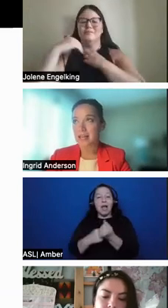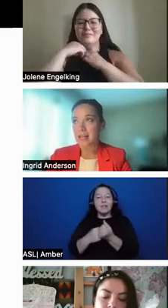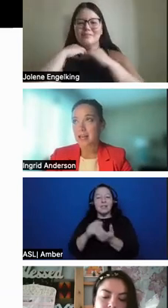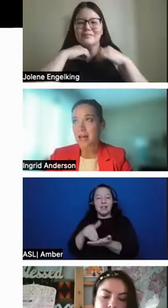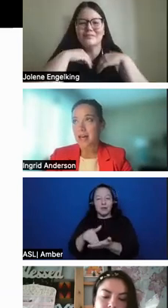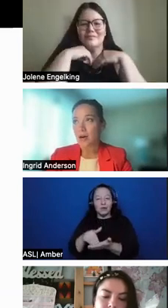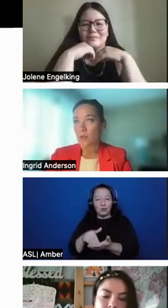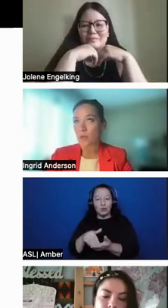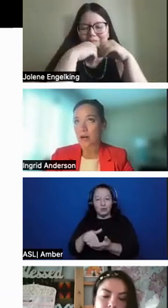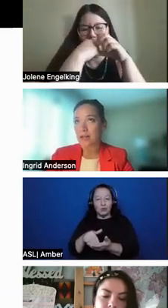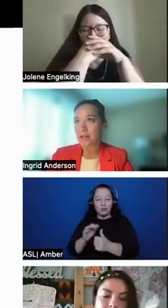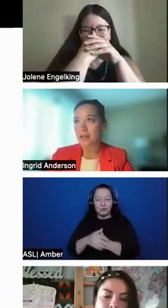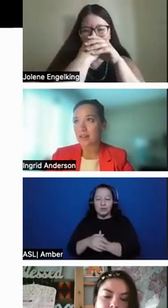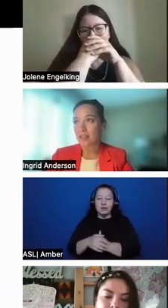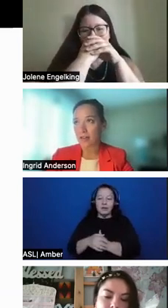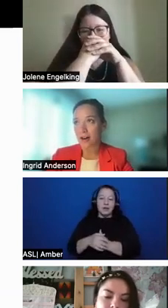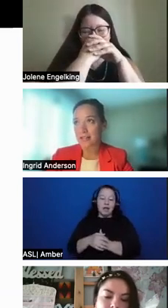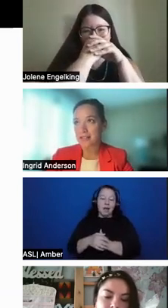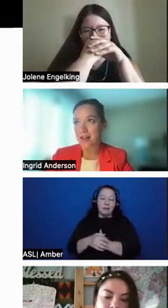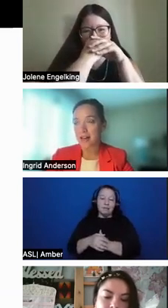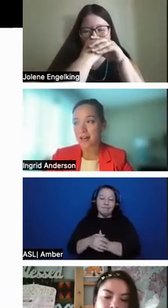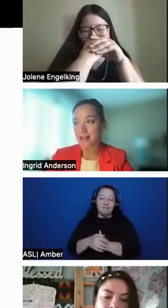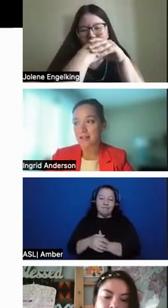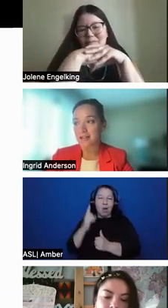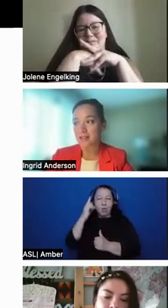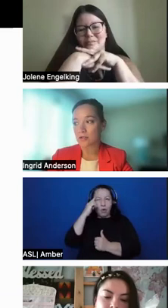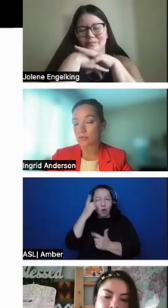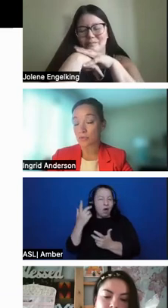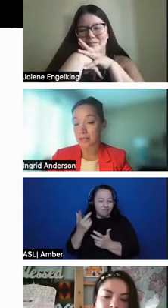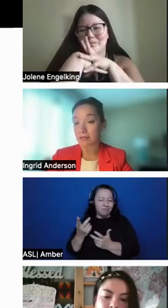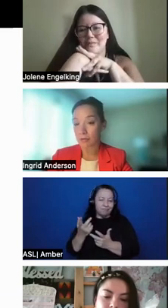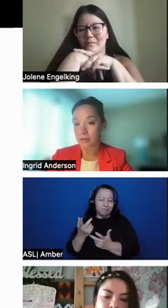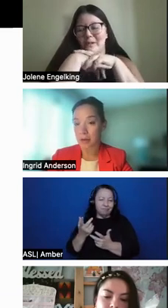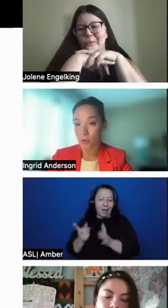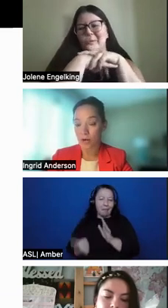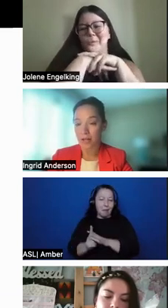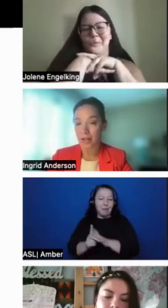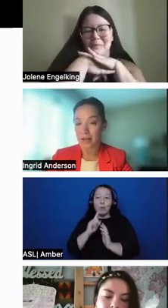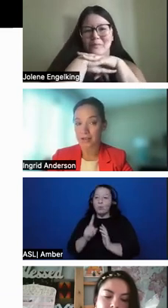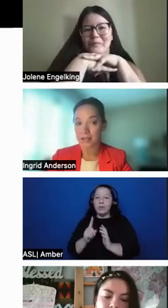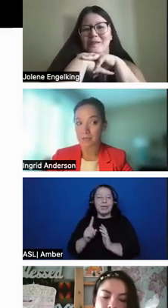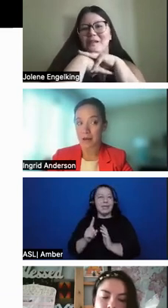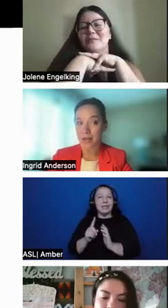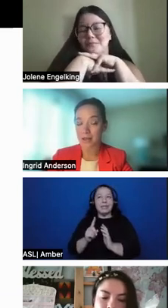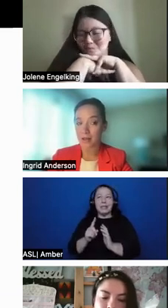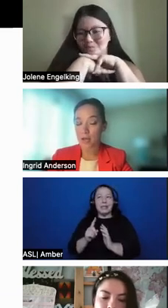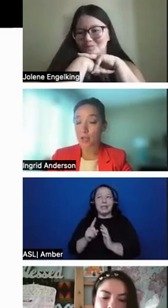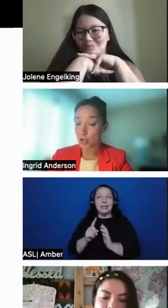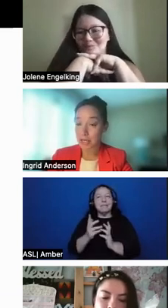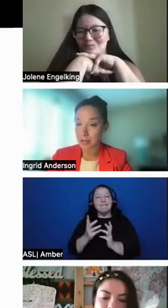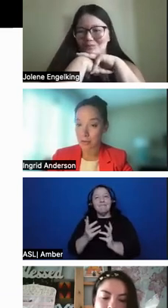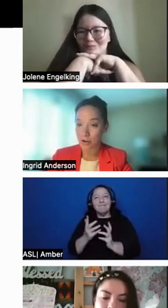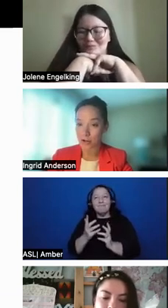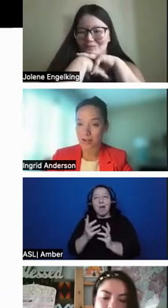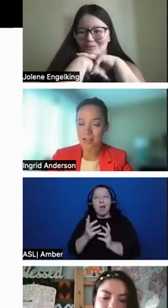And one thought that has really informed my work and my